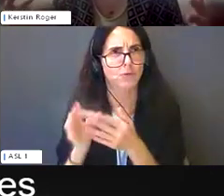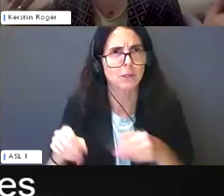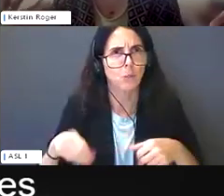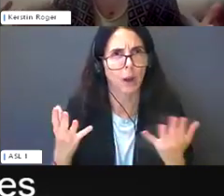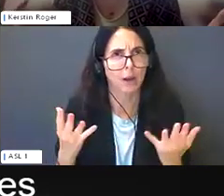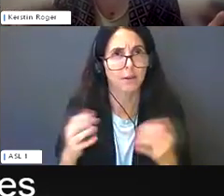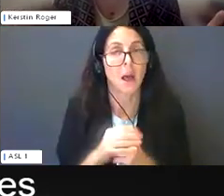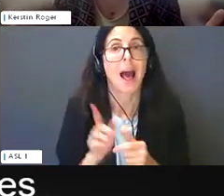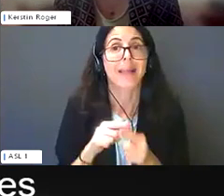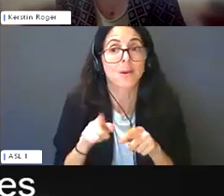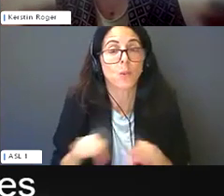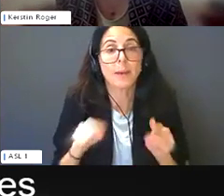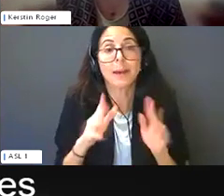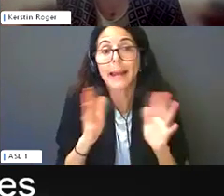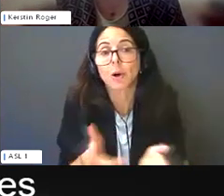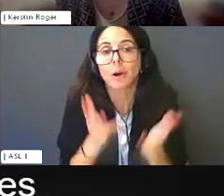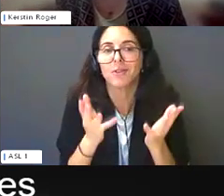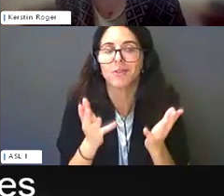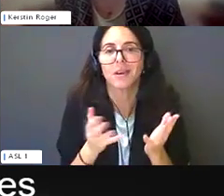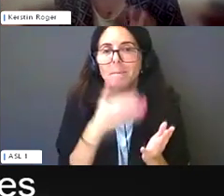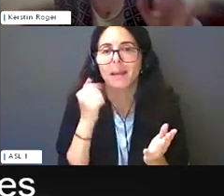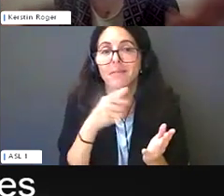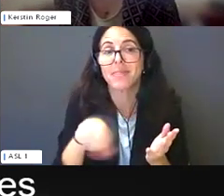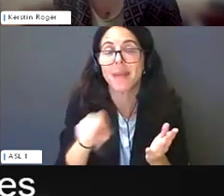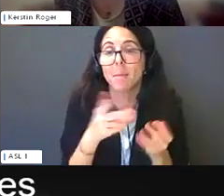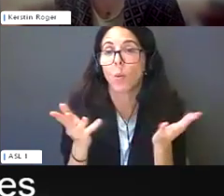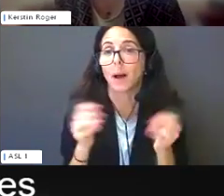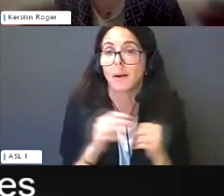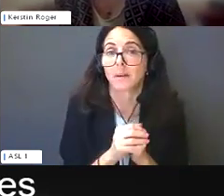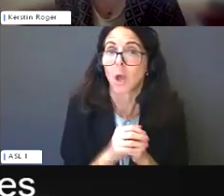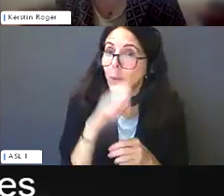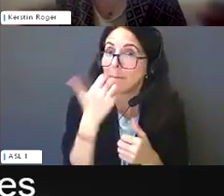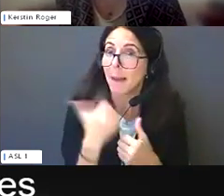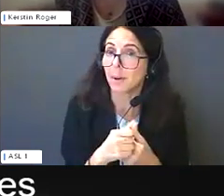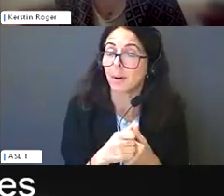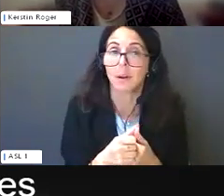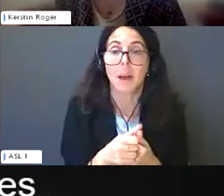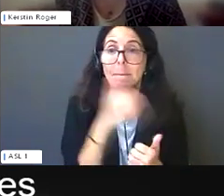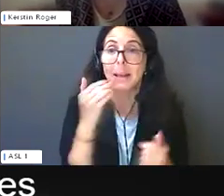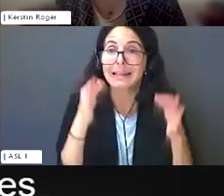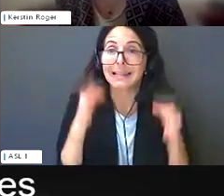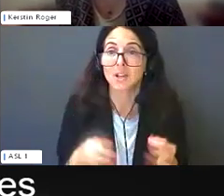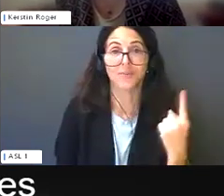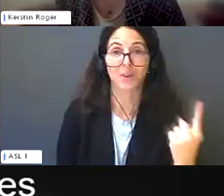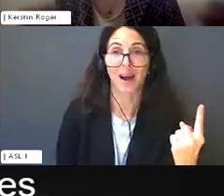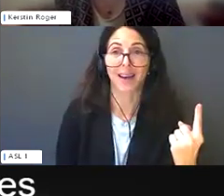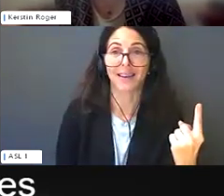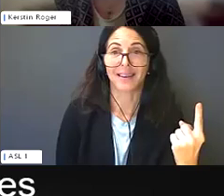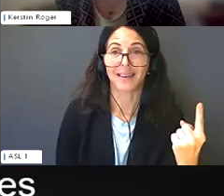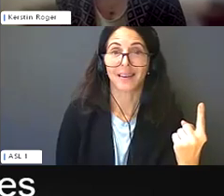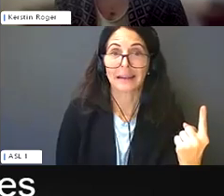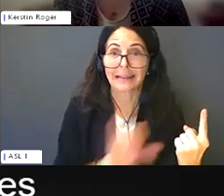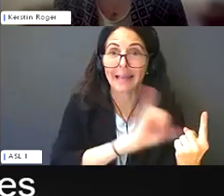be encouraged to think about what's best for them. And what's best for one older adult may not work for another one. And this is, again,